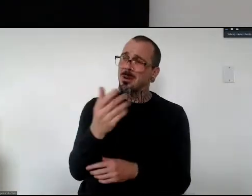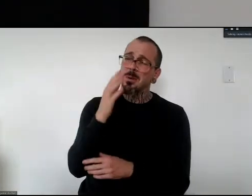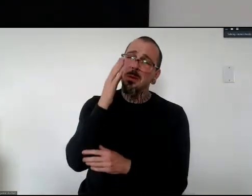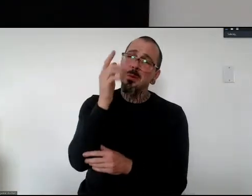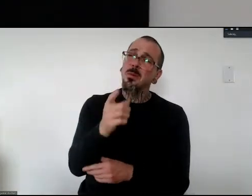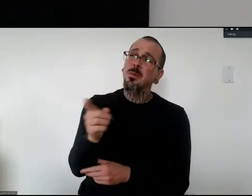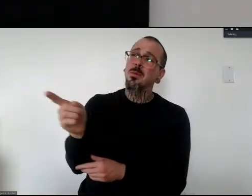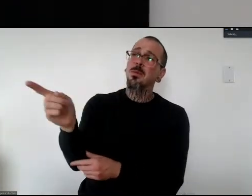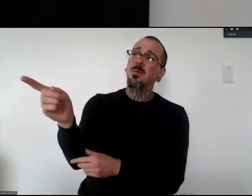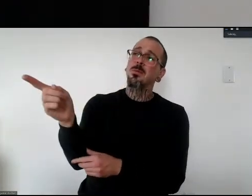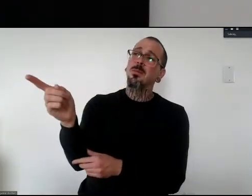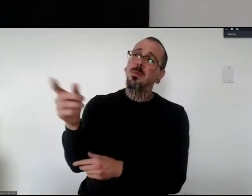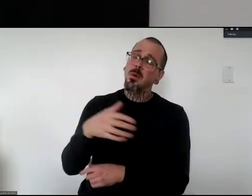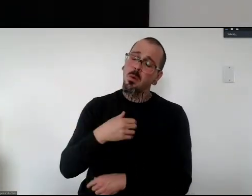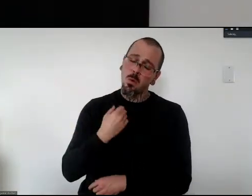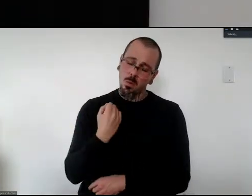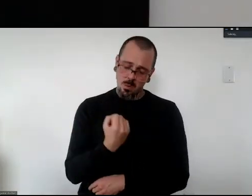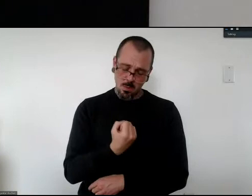memory,